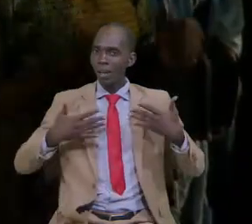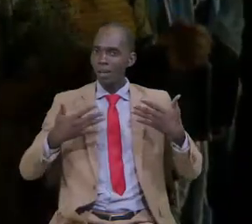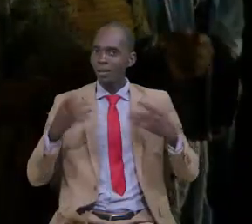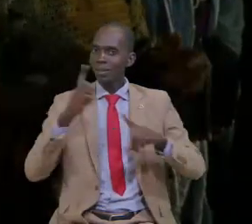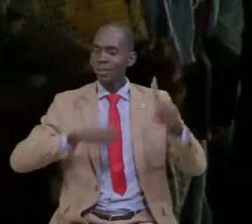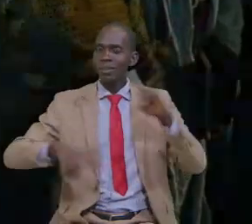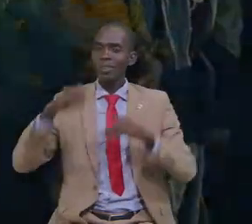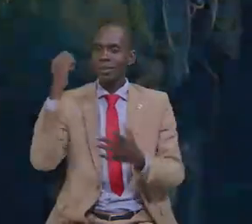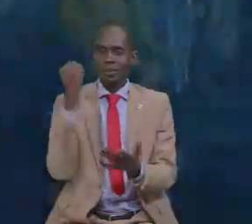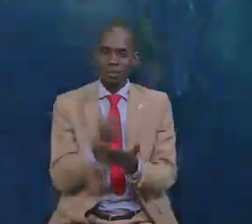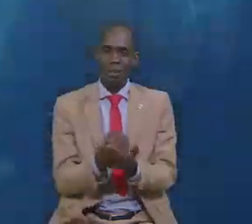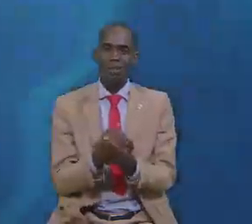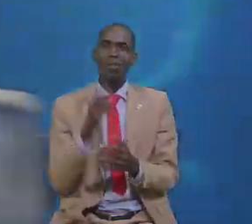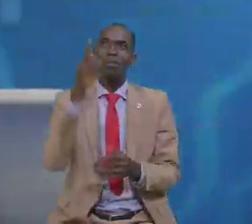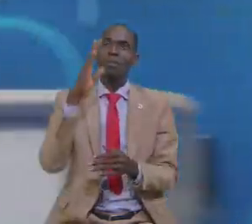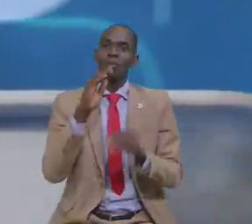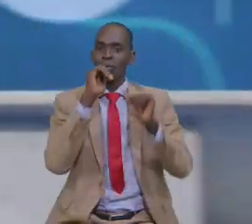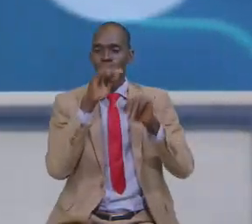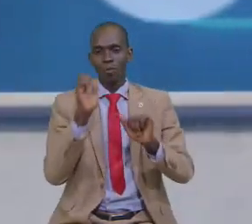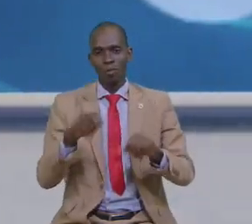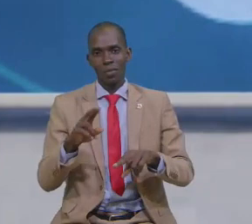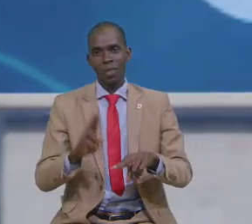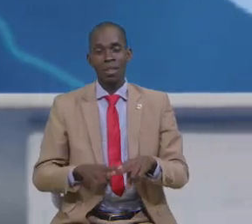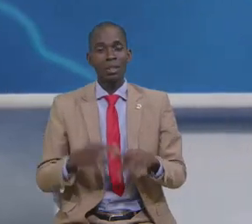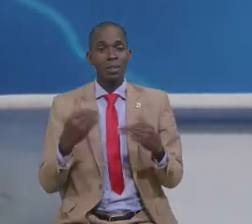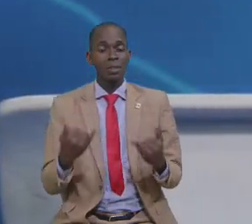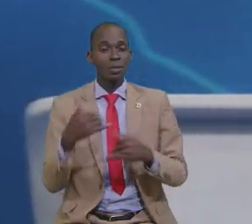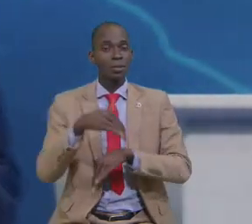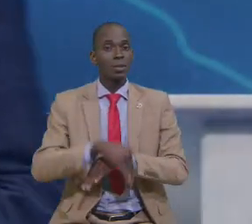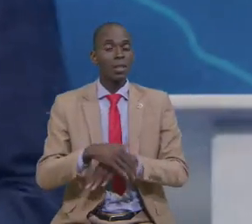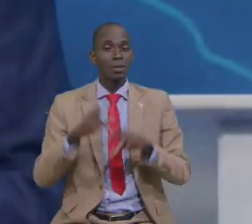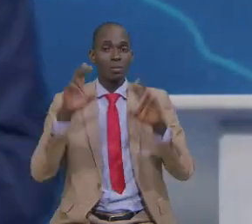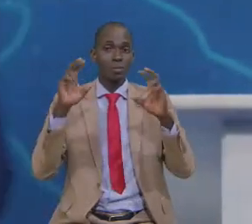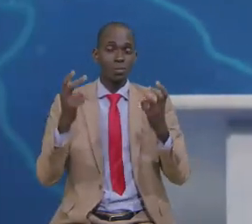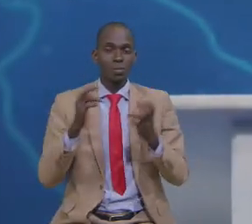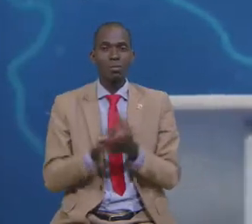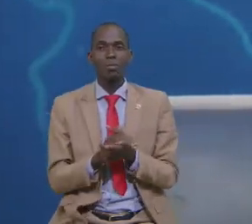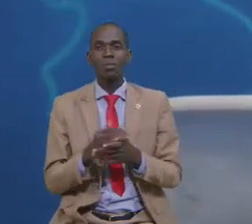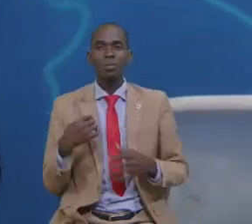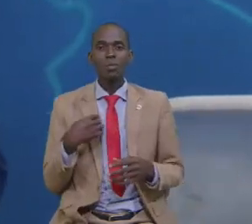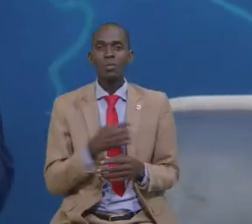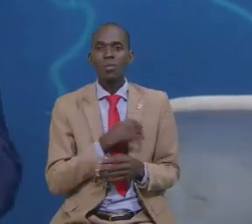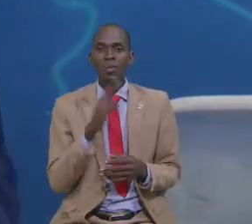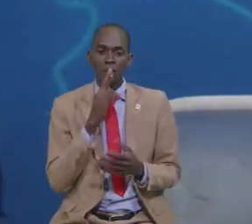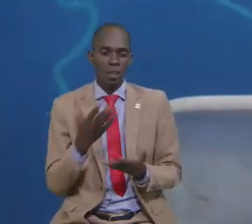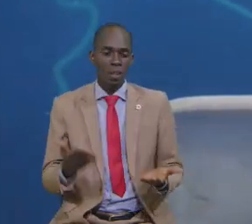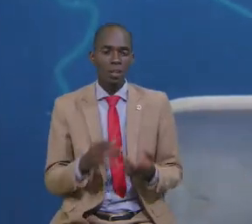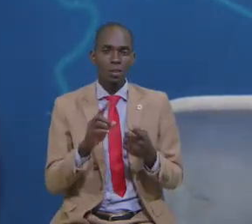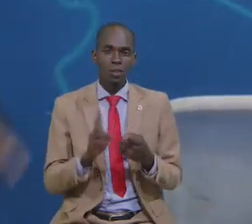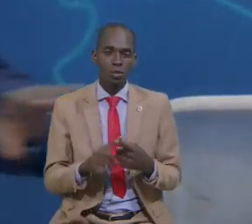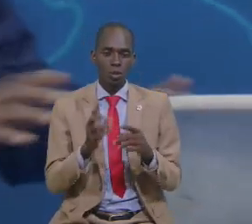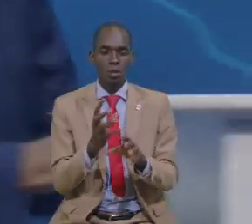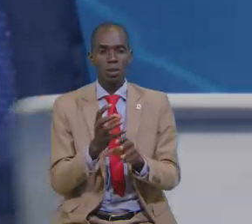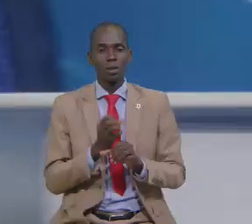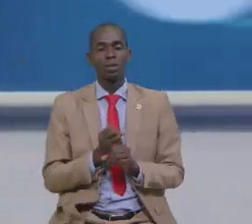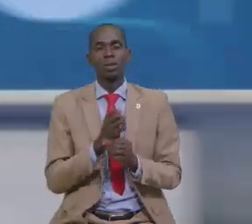God bless you consider how we're coming into the message today you know we are here to receive Supernatural